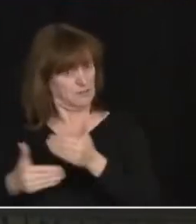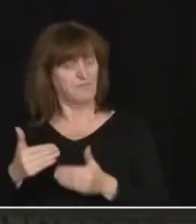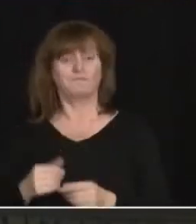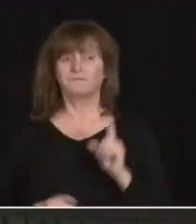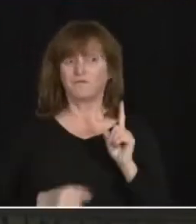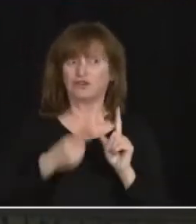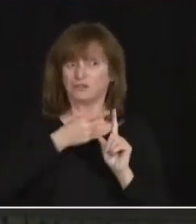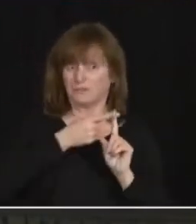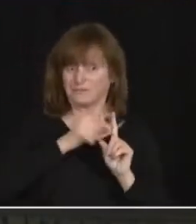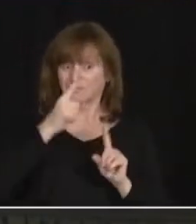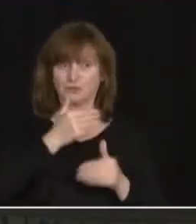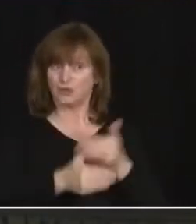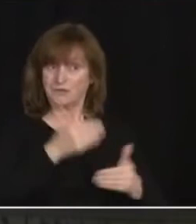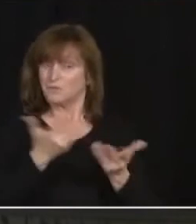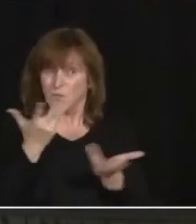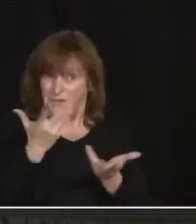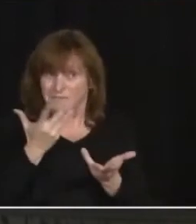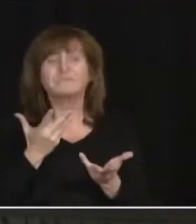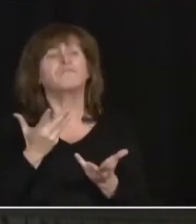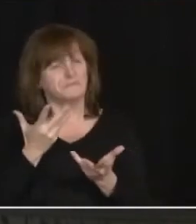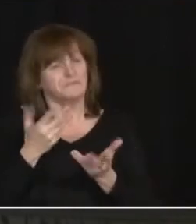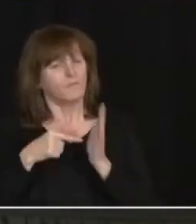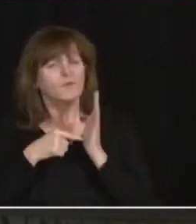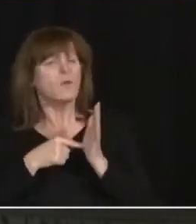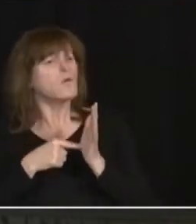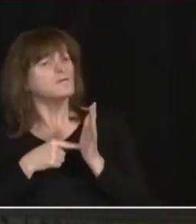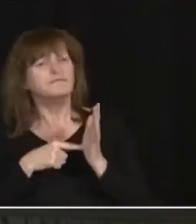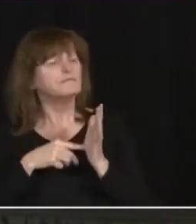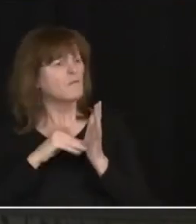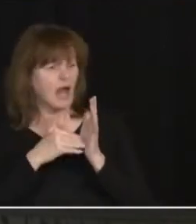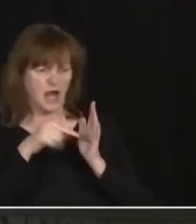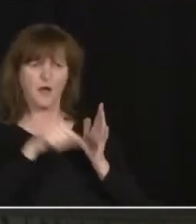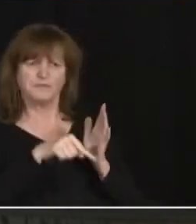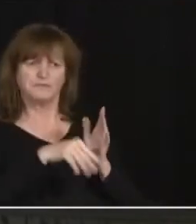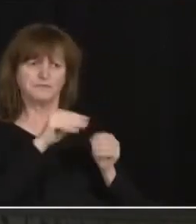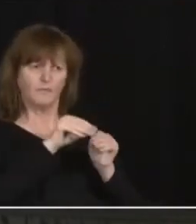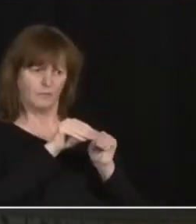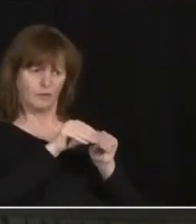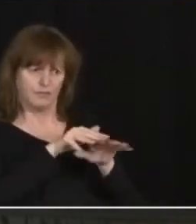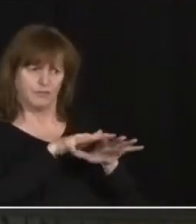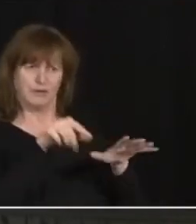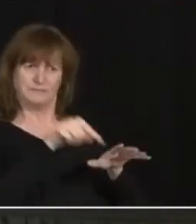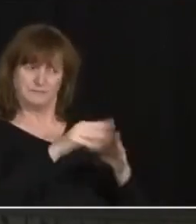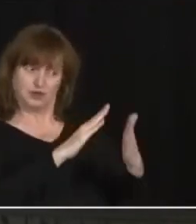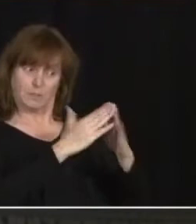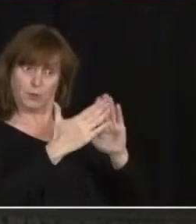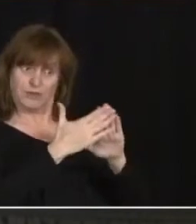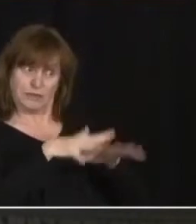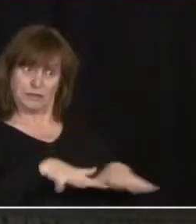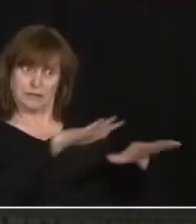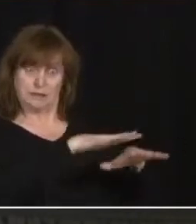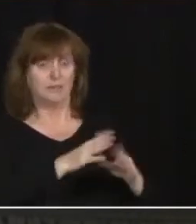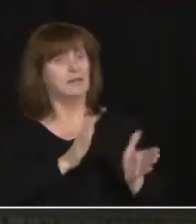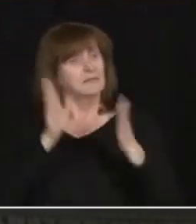a process of the spread of COVID-19 through the general community. The second is the spread of COVID-19 through